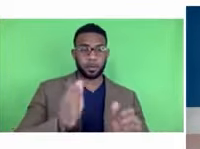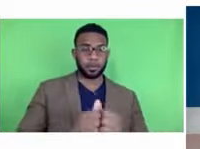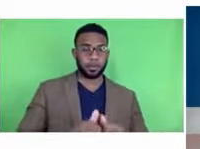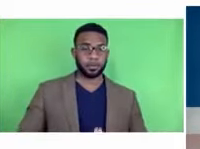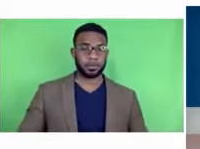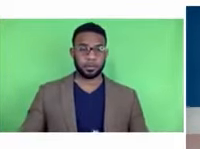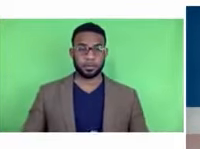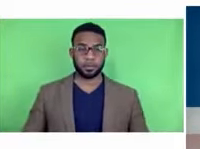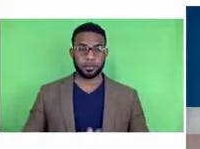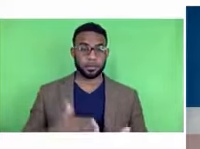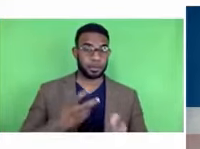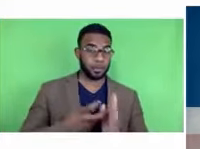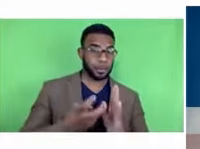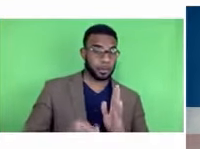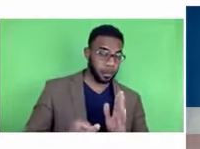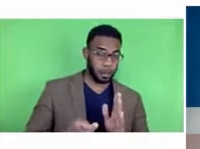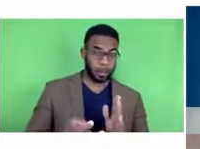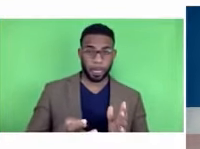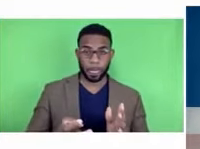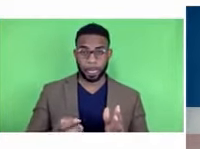Maybe I'll jump in